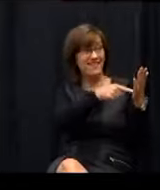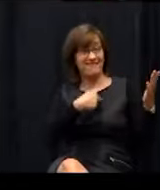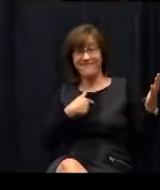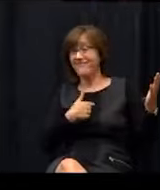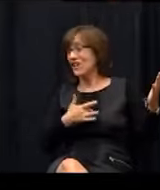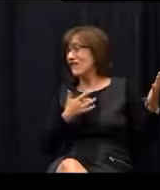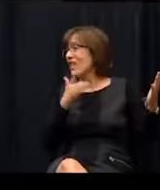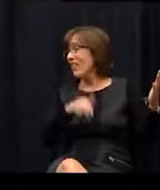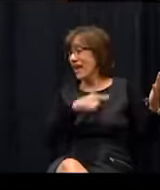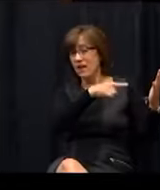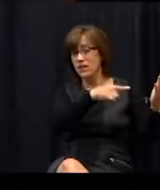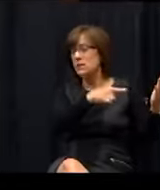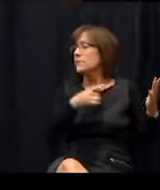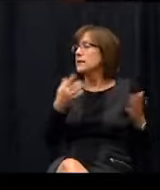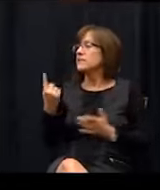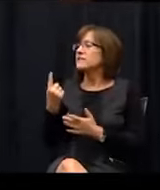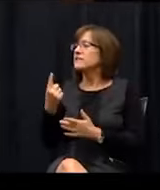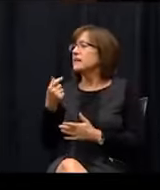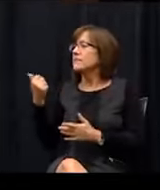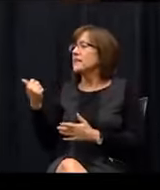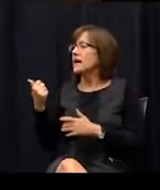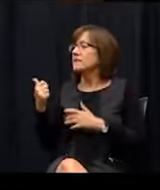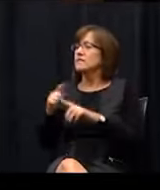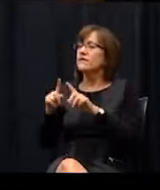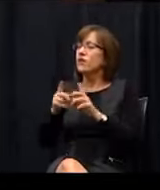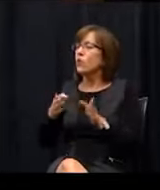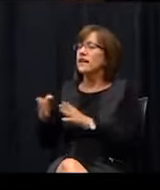can show really easily the different ways they can express